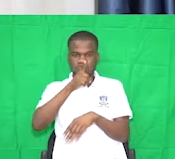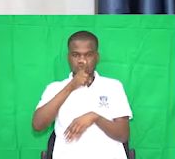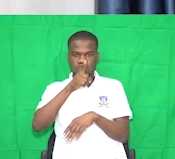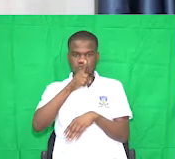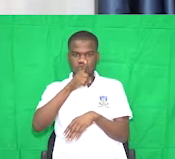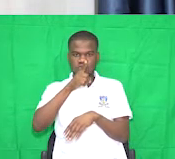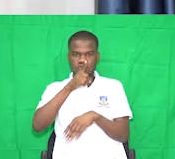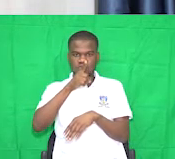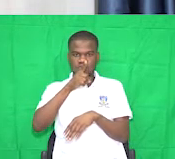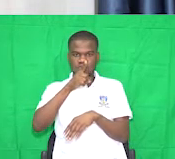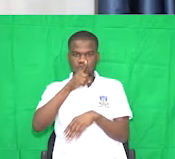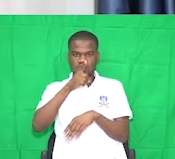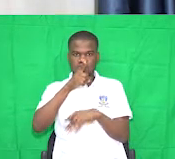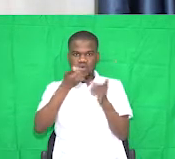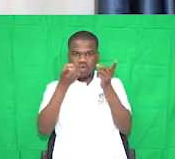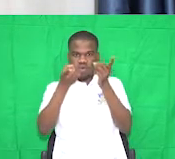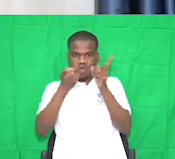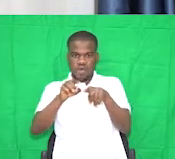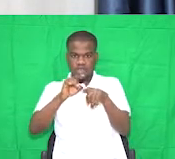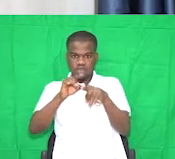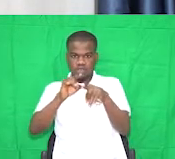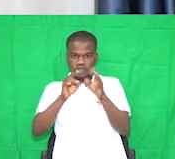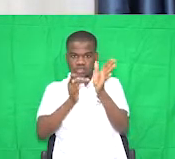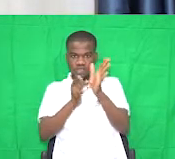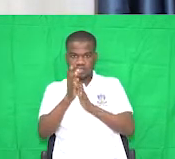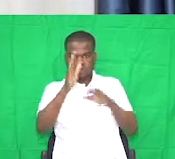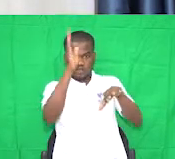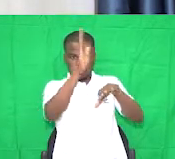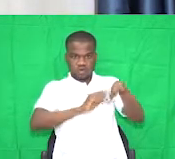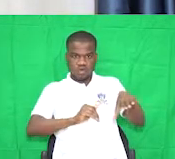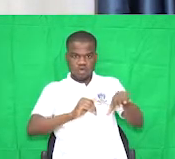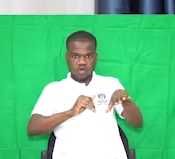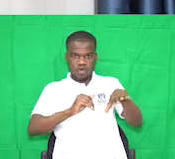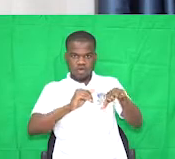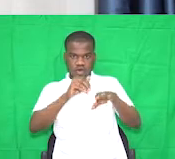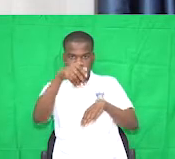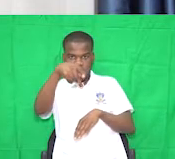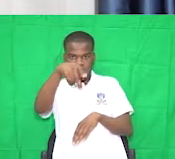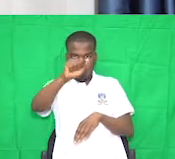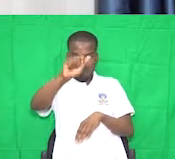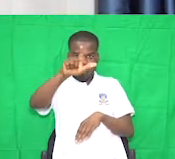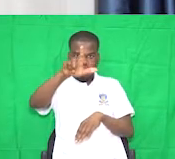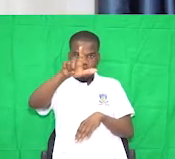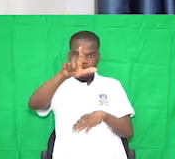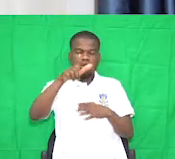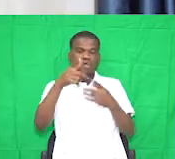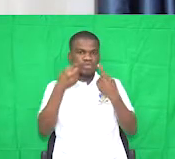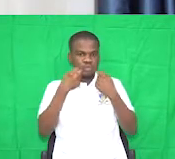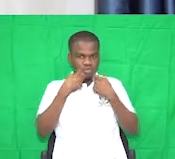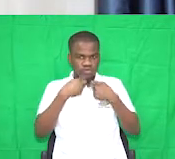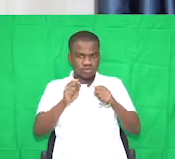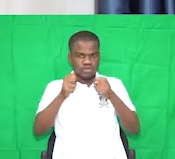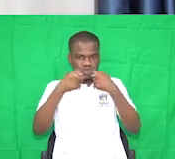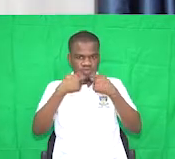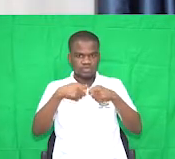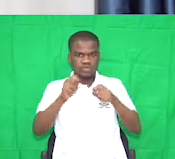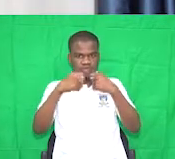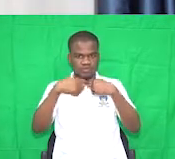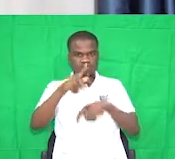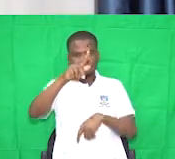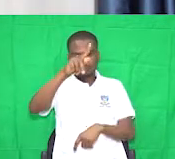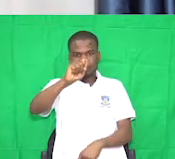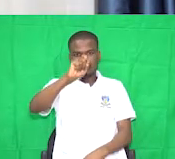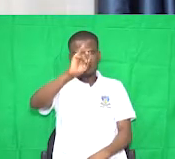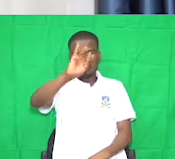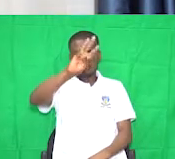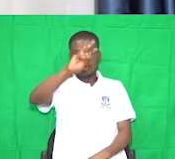Timothy's mother, Eunice, and his grandmother, Lois, Timothy has been nurtured and is now matured. Paul,